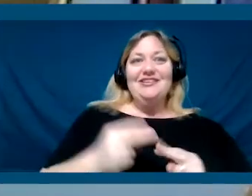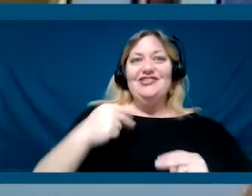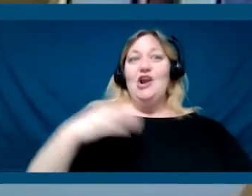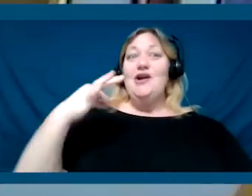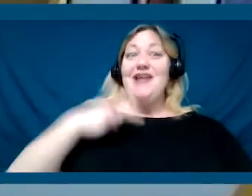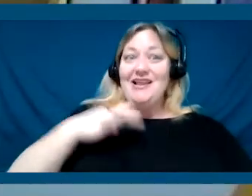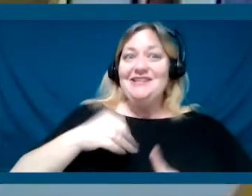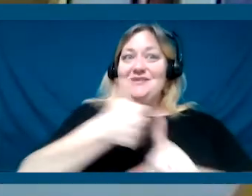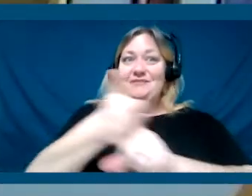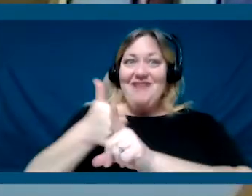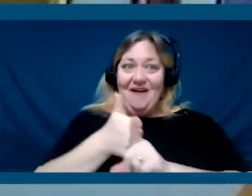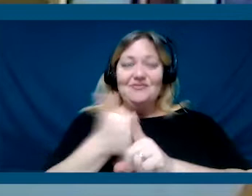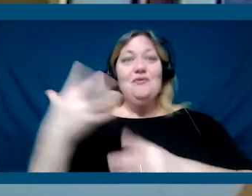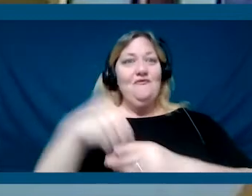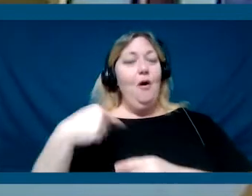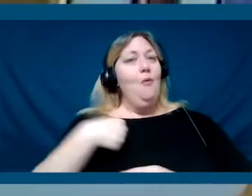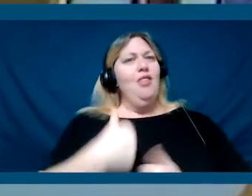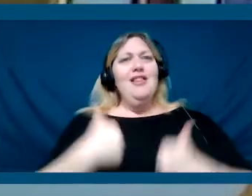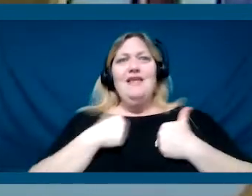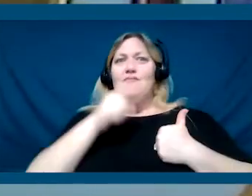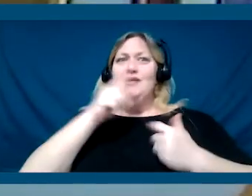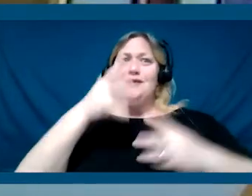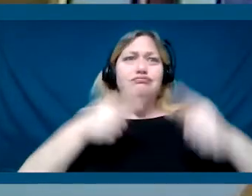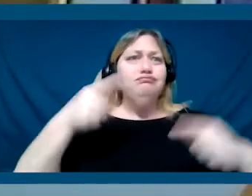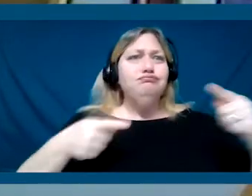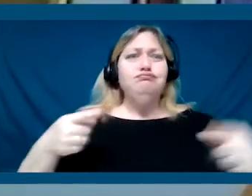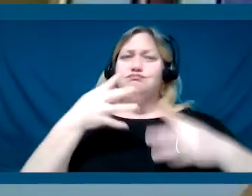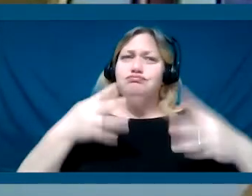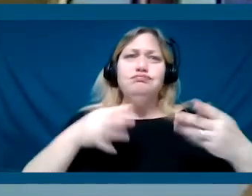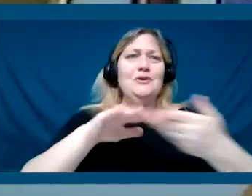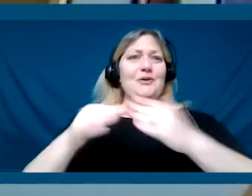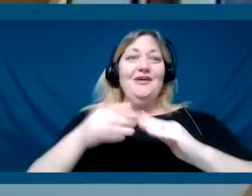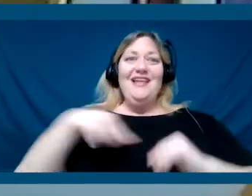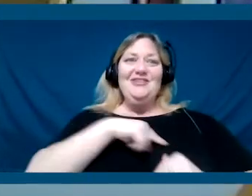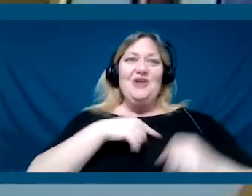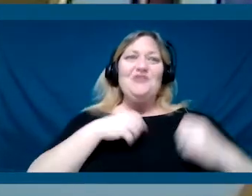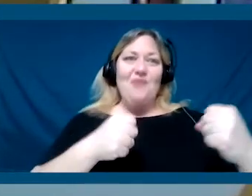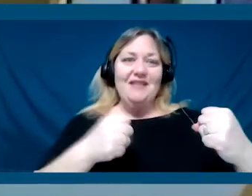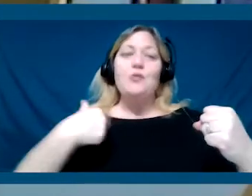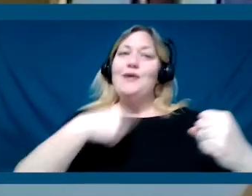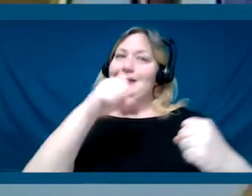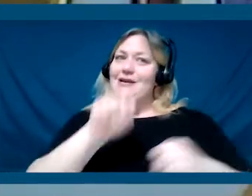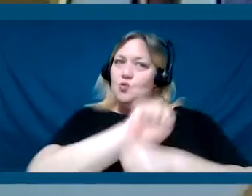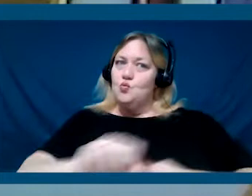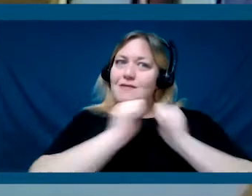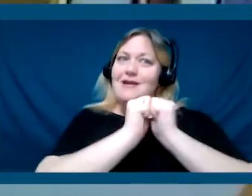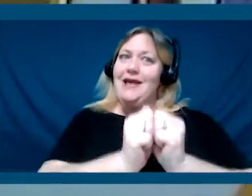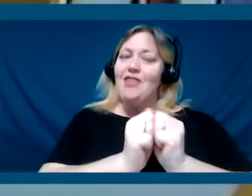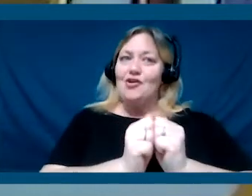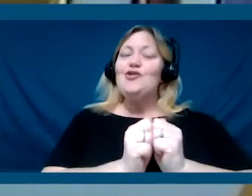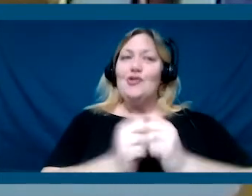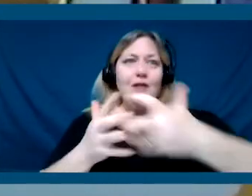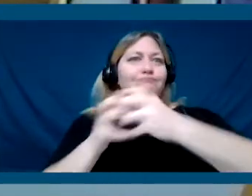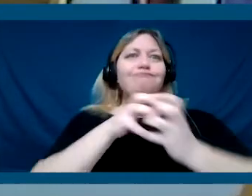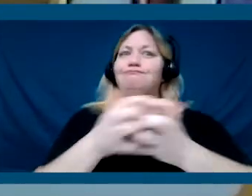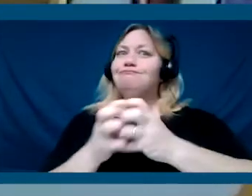delegates. We live in very diverse communities, and that is our strength. We need to work together in interfaith circles